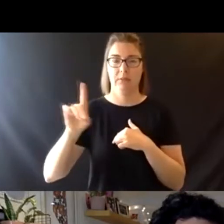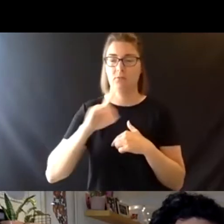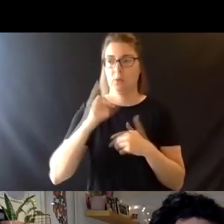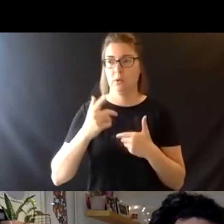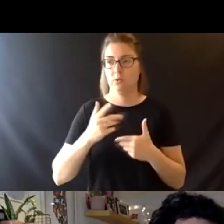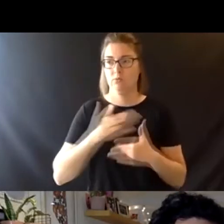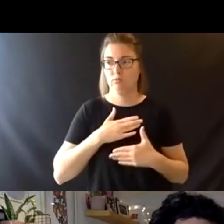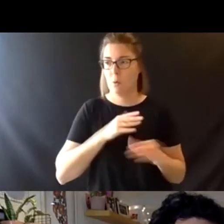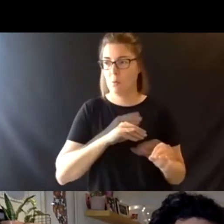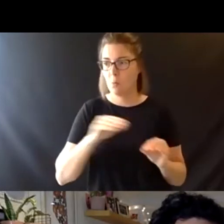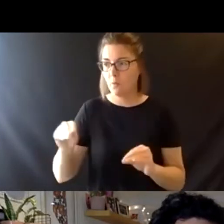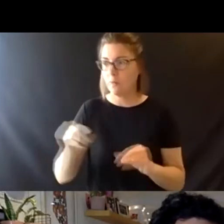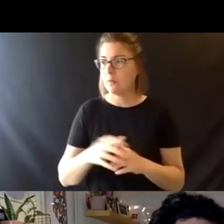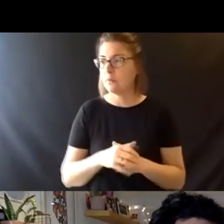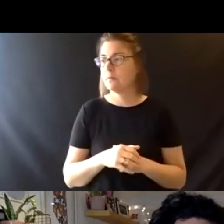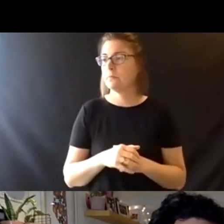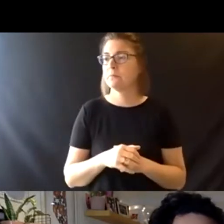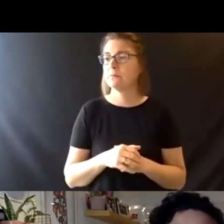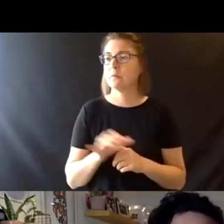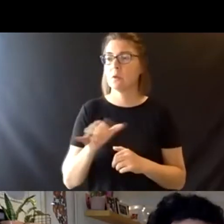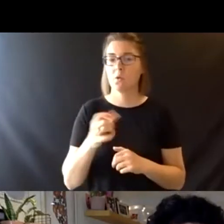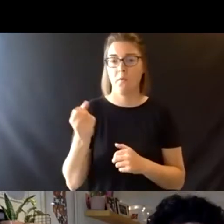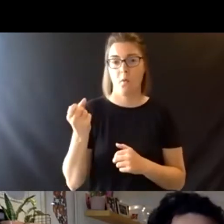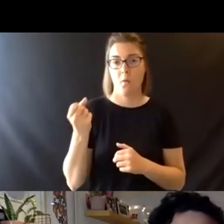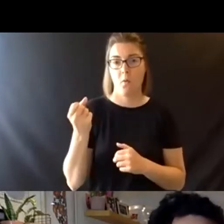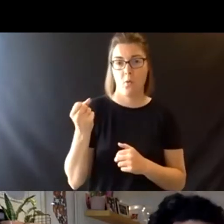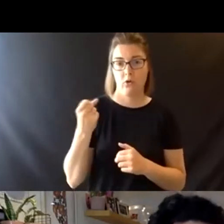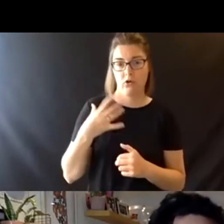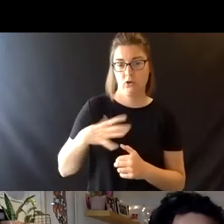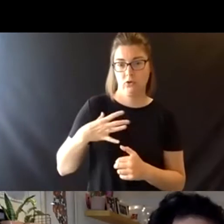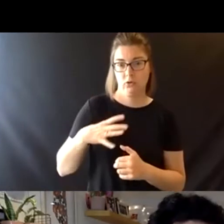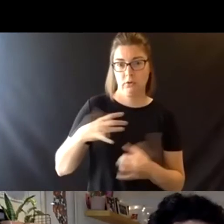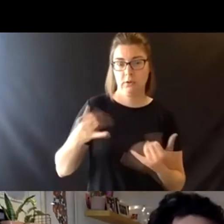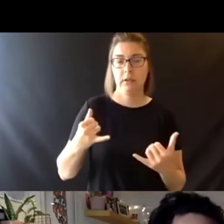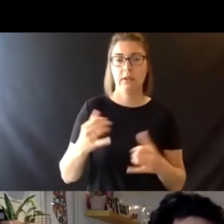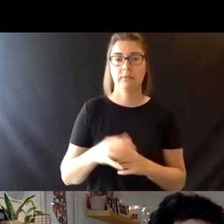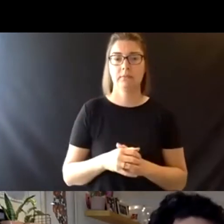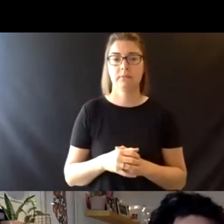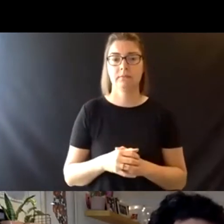And I'm also wearing orange today